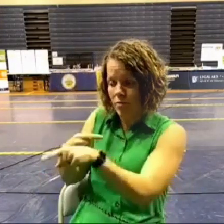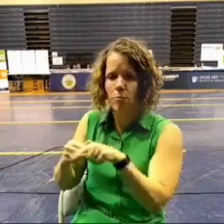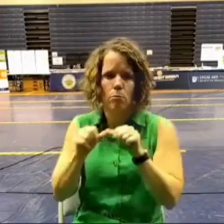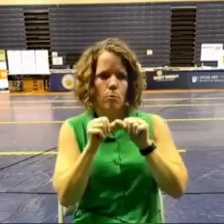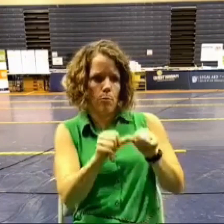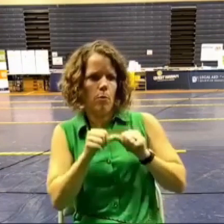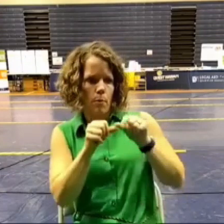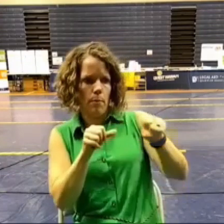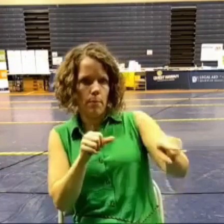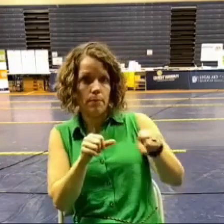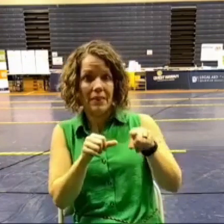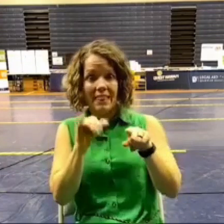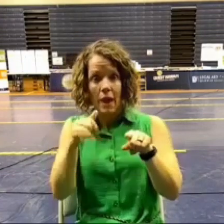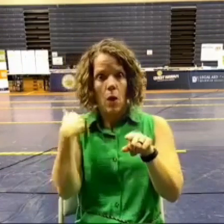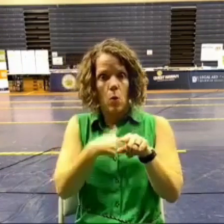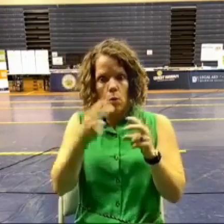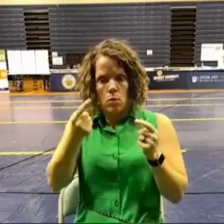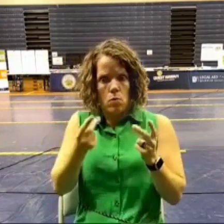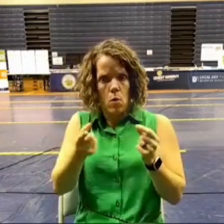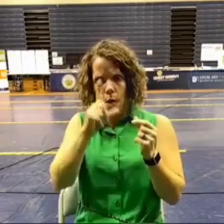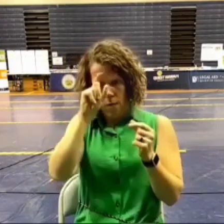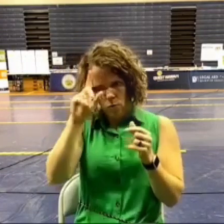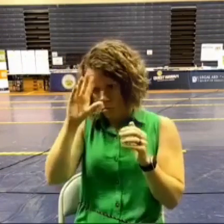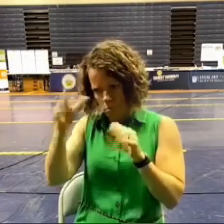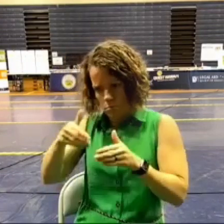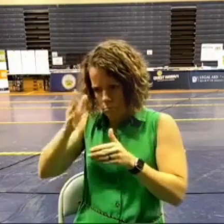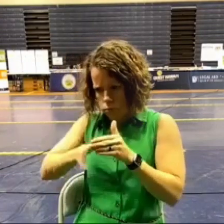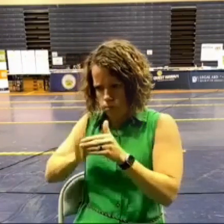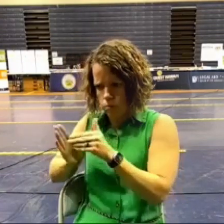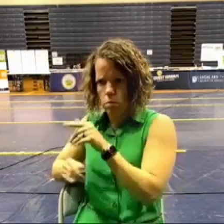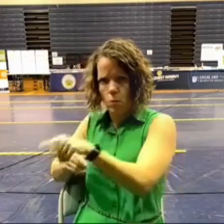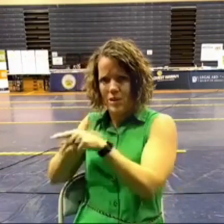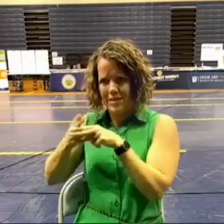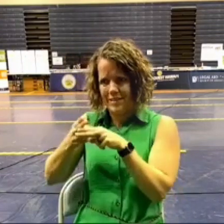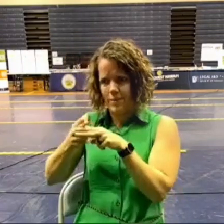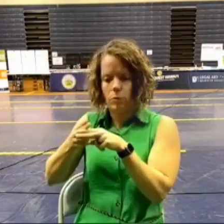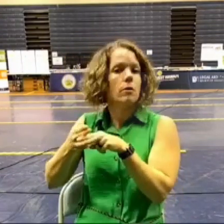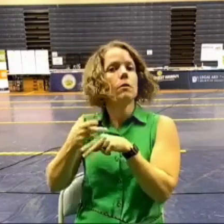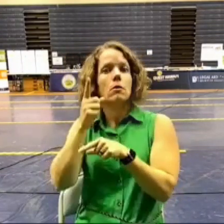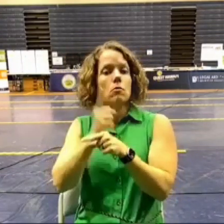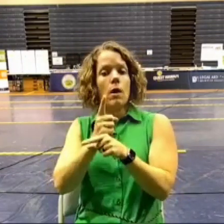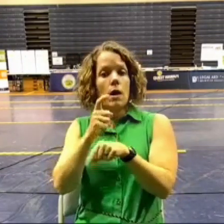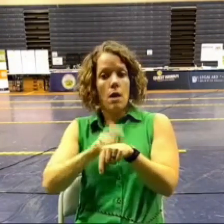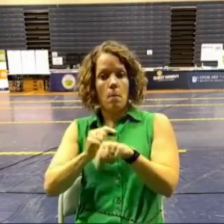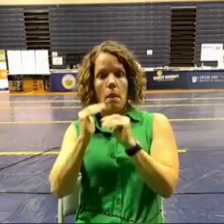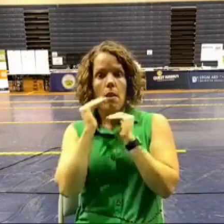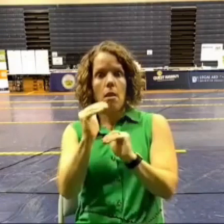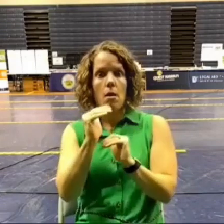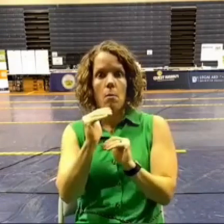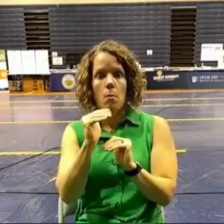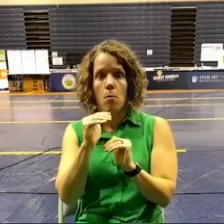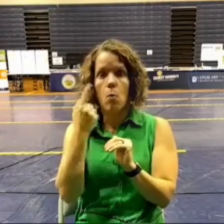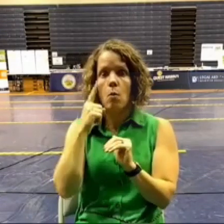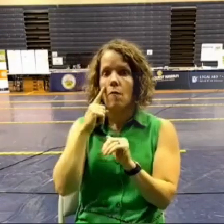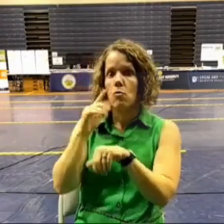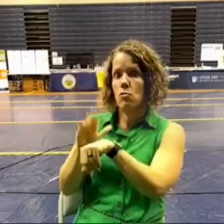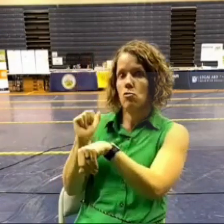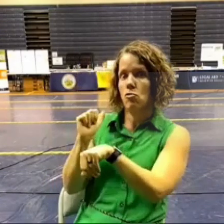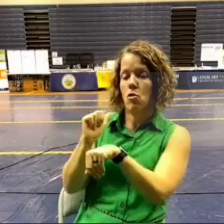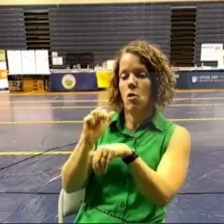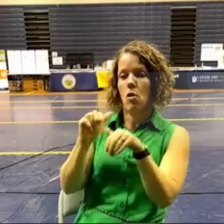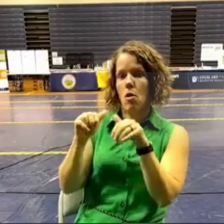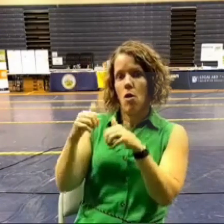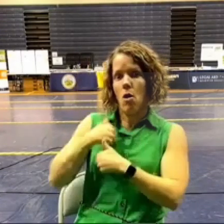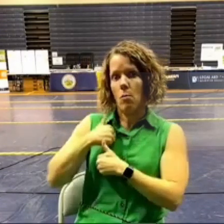it was urgent, because we needed to do it right away. We had a limit, we had a time, a window to work in to get FEMA